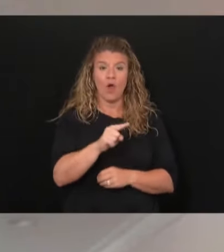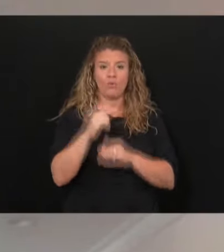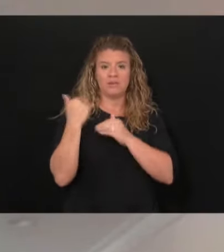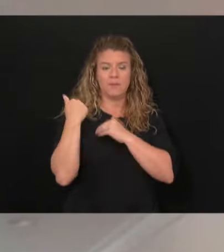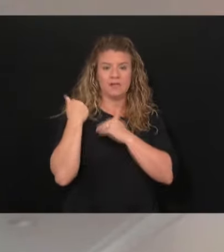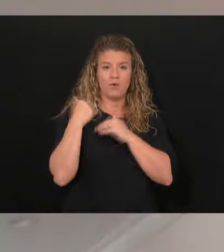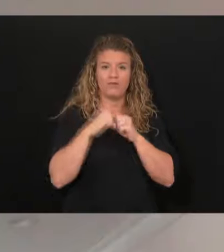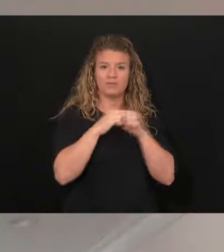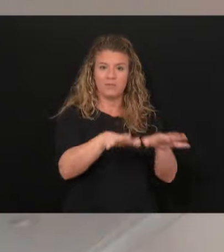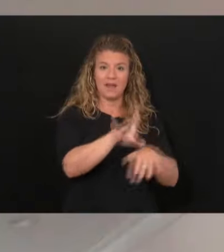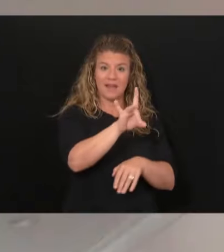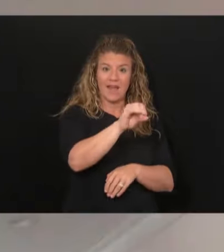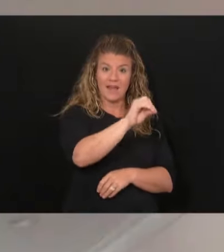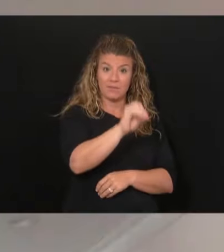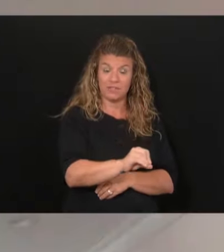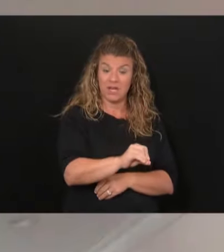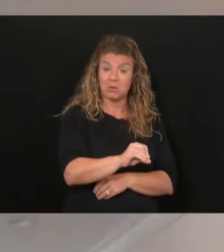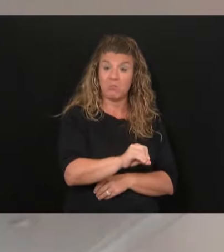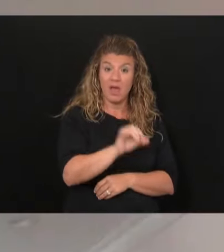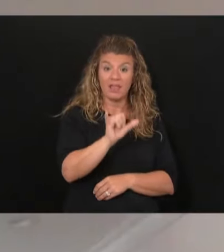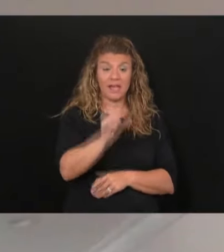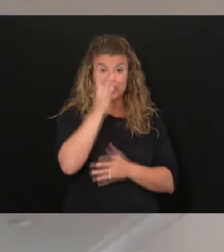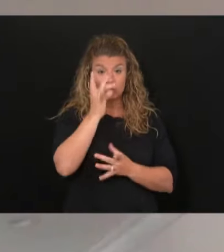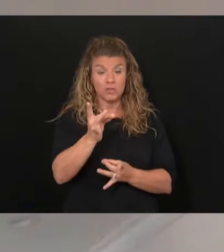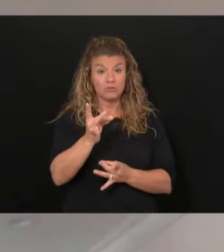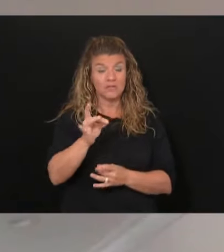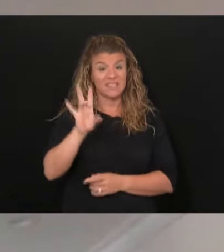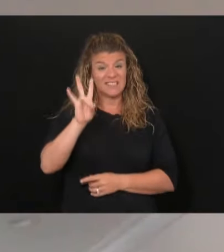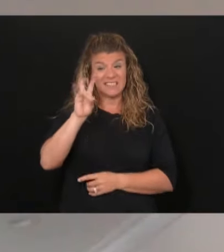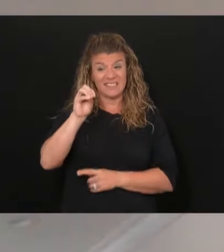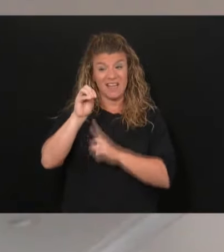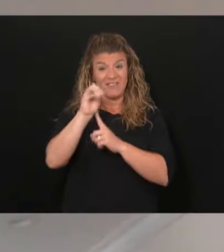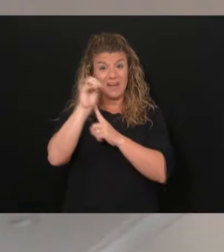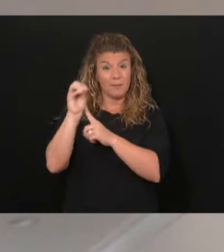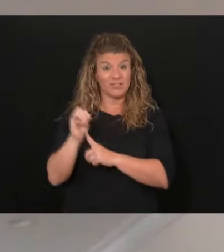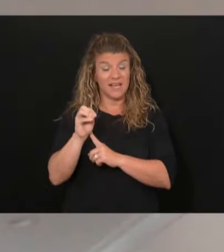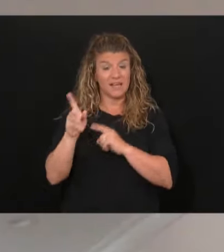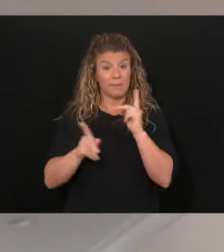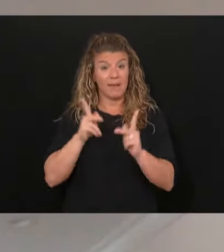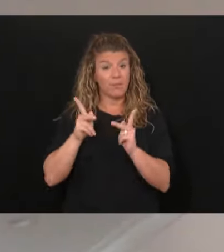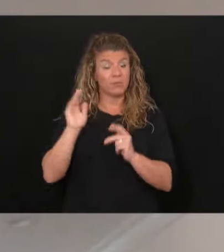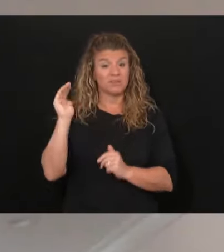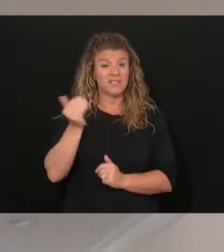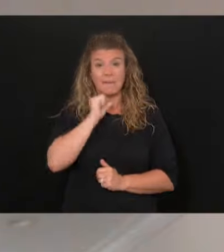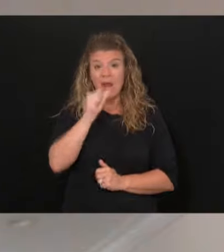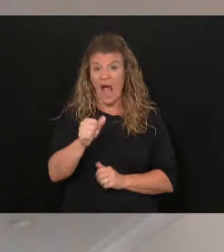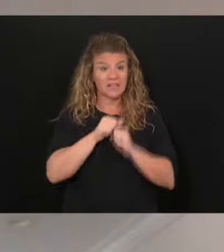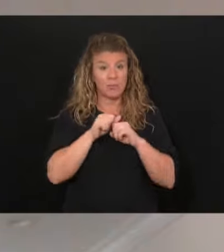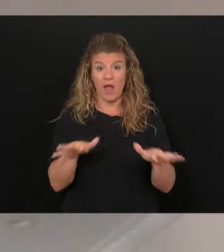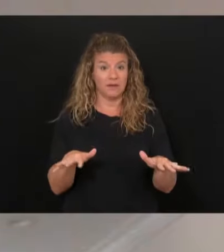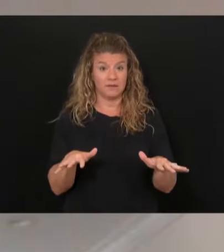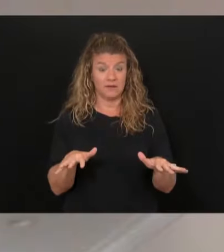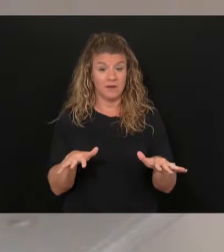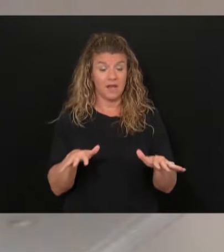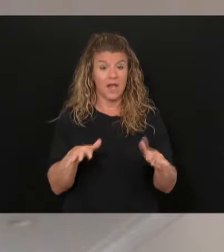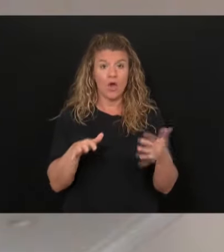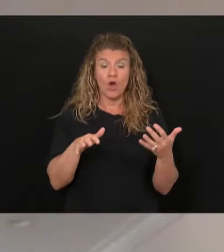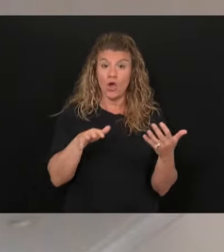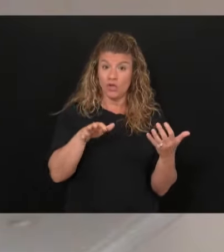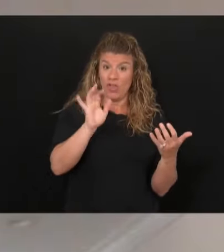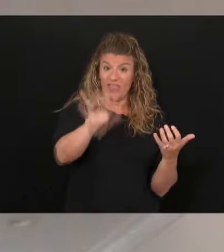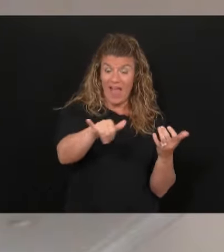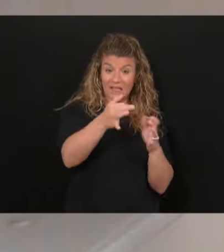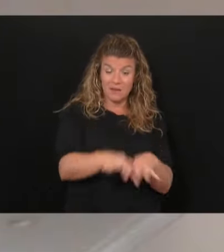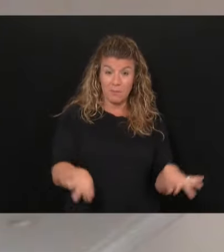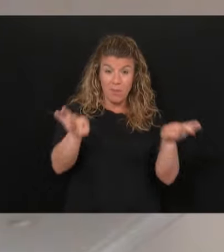spread. Interestingly, 70% of people don't appear to spread at all. And why that's relevant